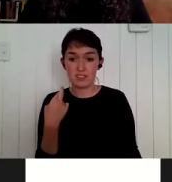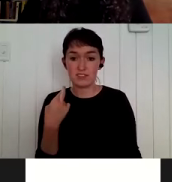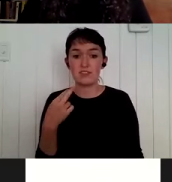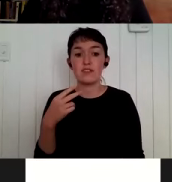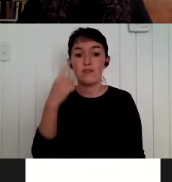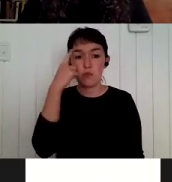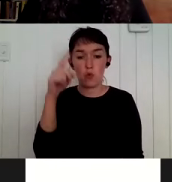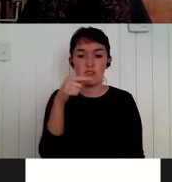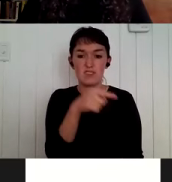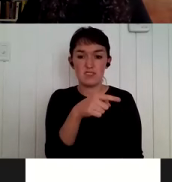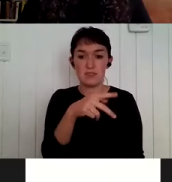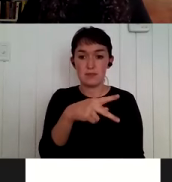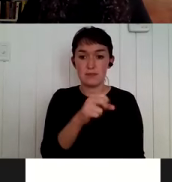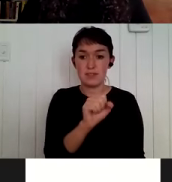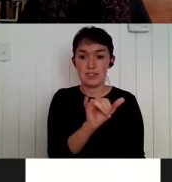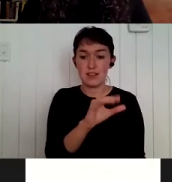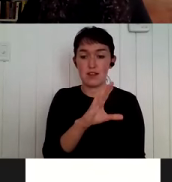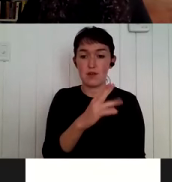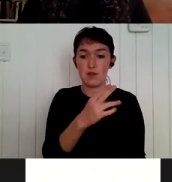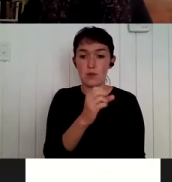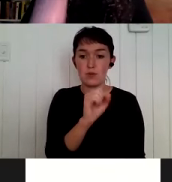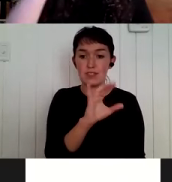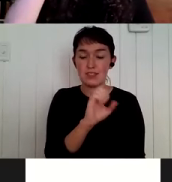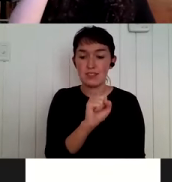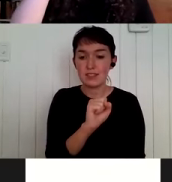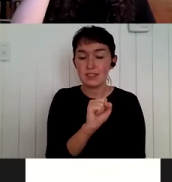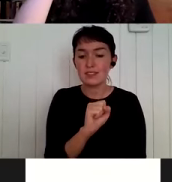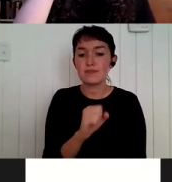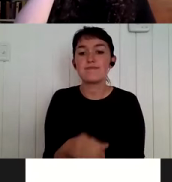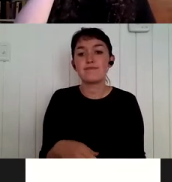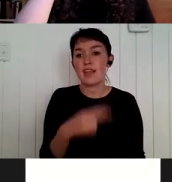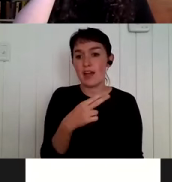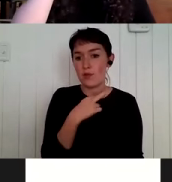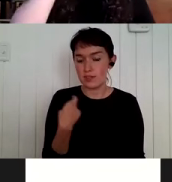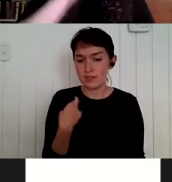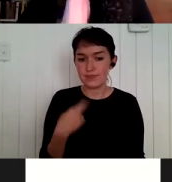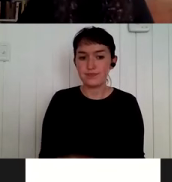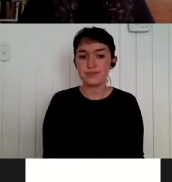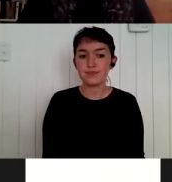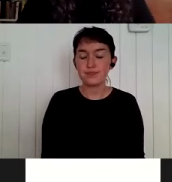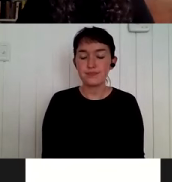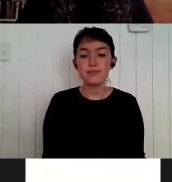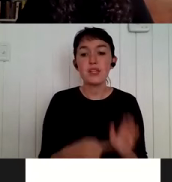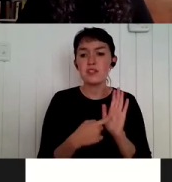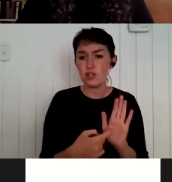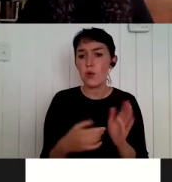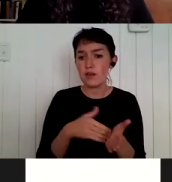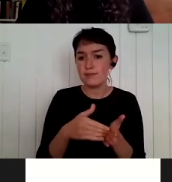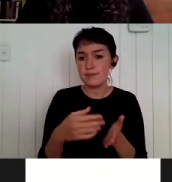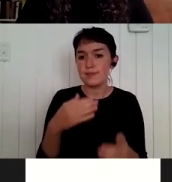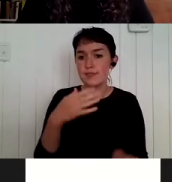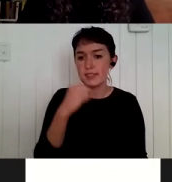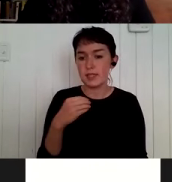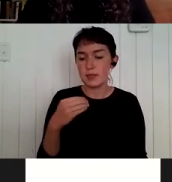they're just at greater risk for developing it later. And these individuals also show sleep disturbances. And finally, if you just sort of